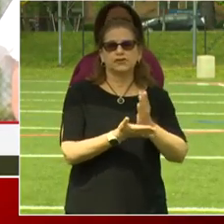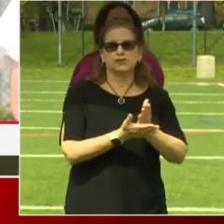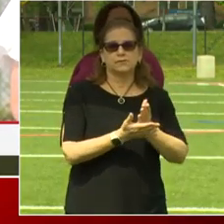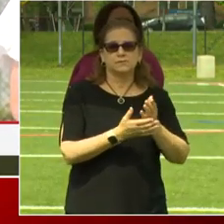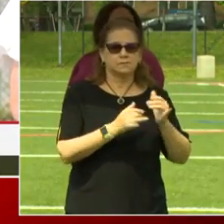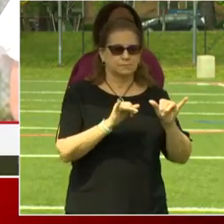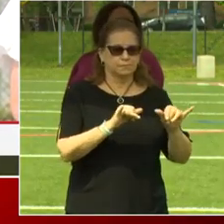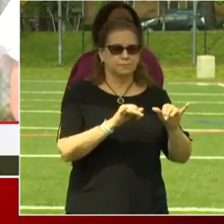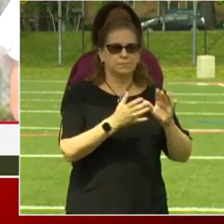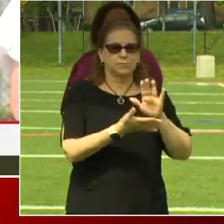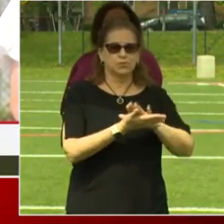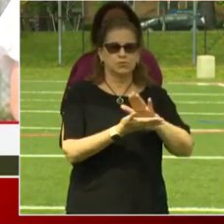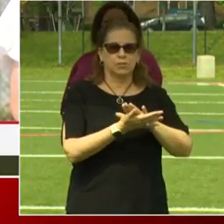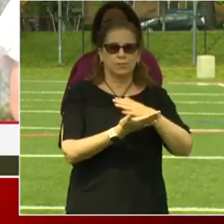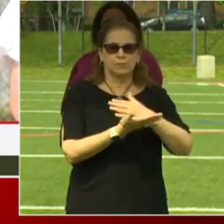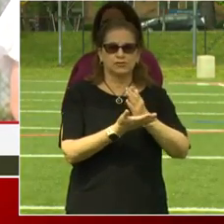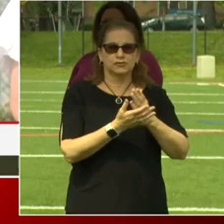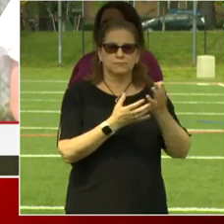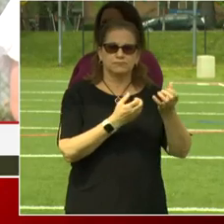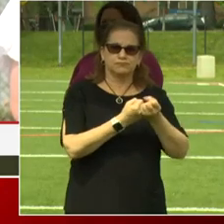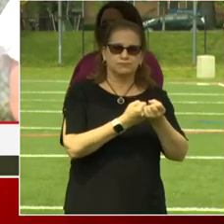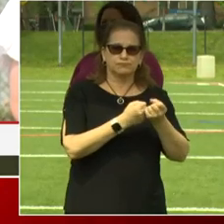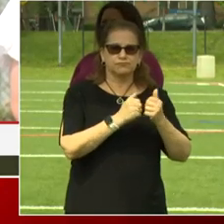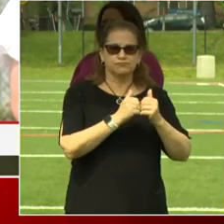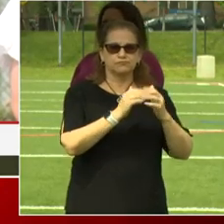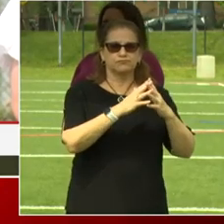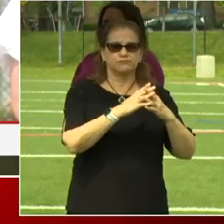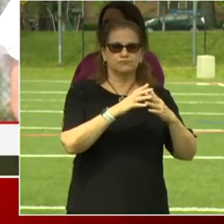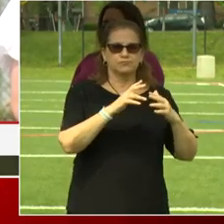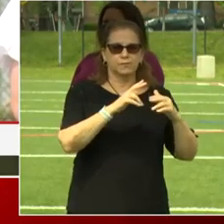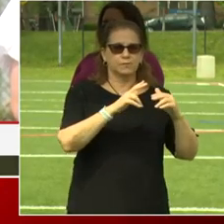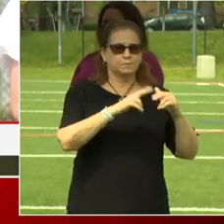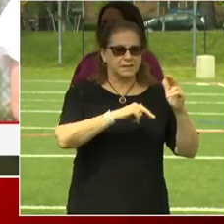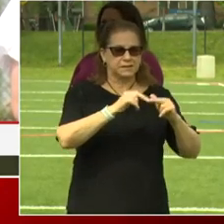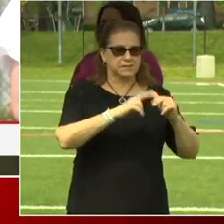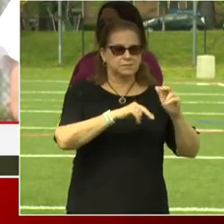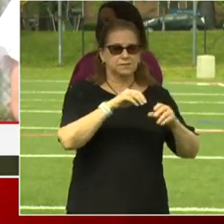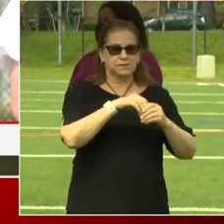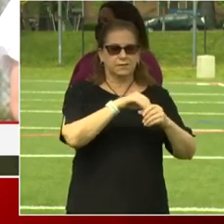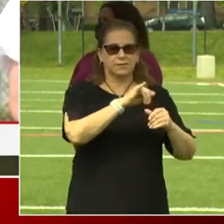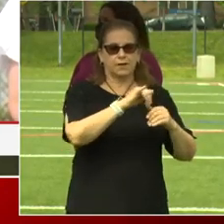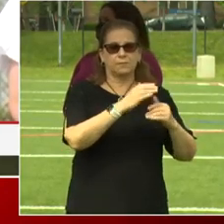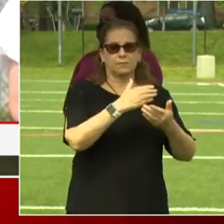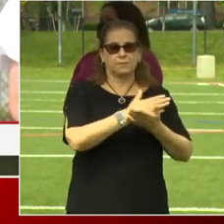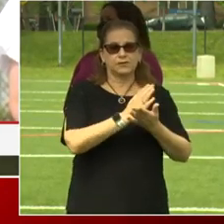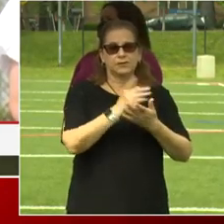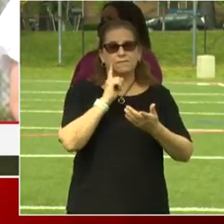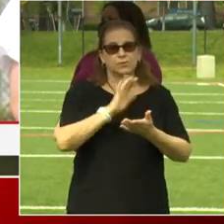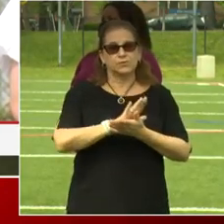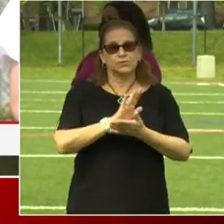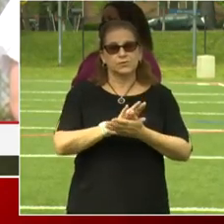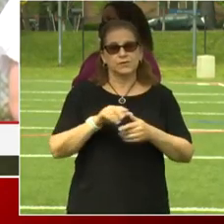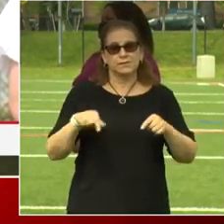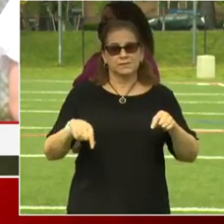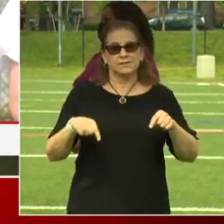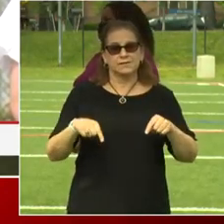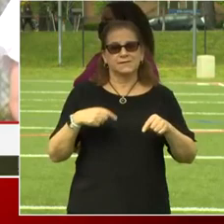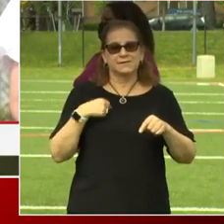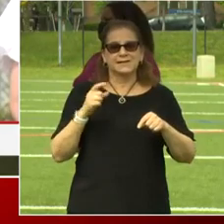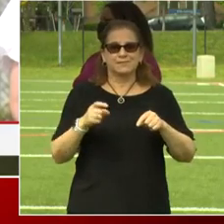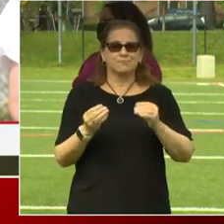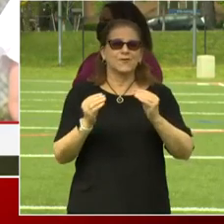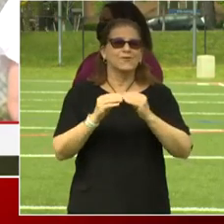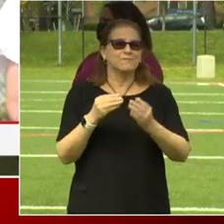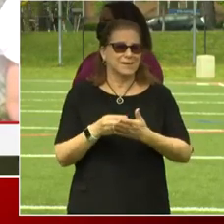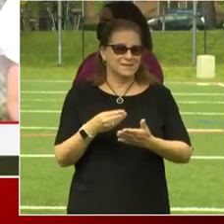year, that we need to be building on the budgets of the schools from the current year. I spoke as recently as